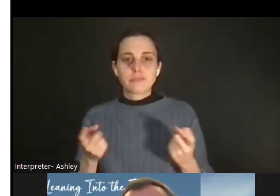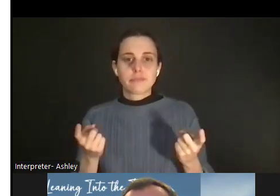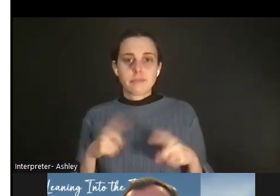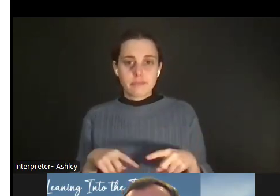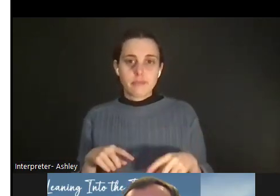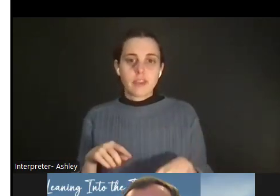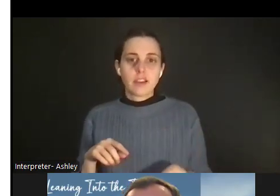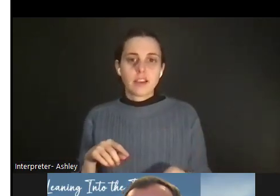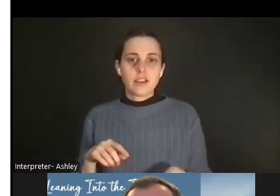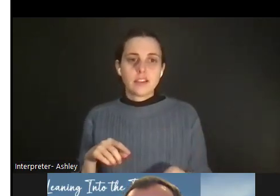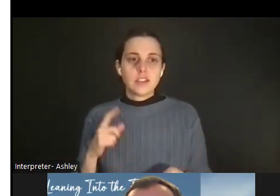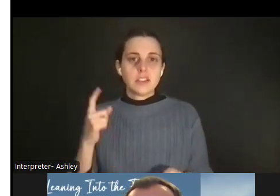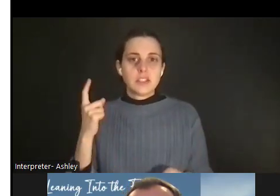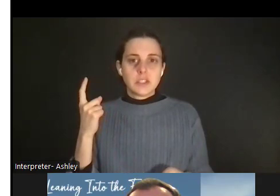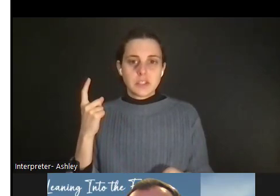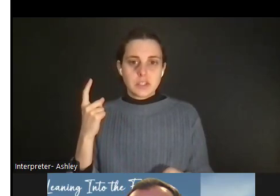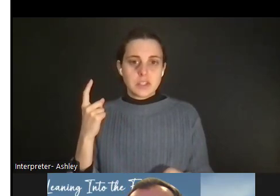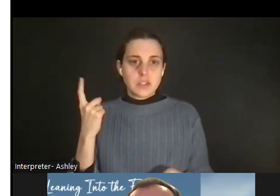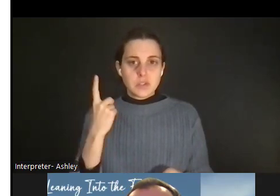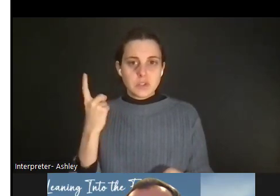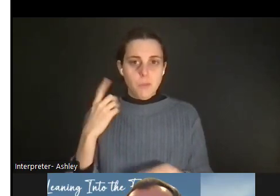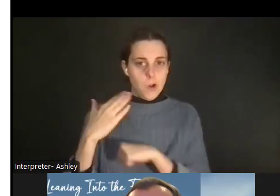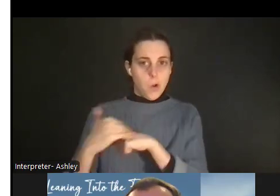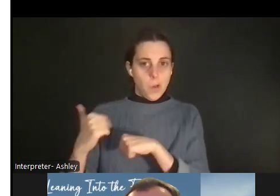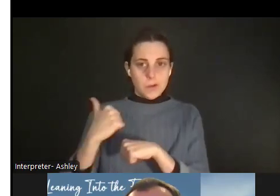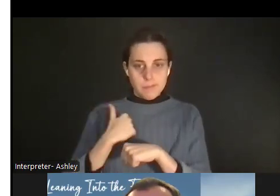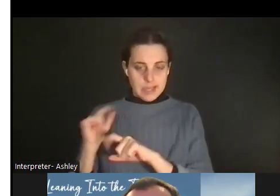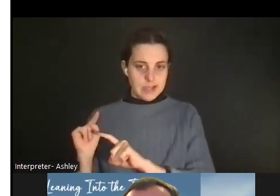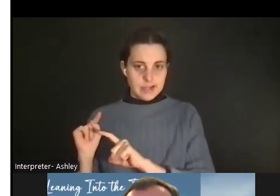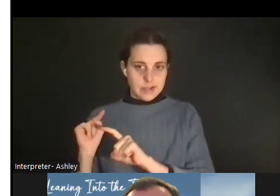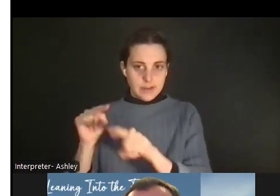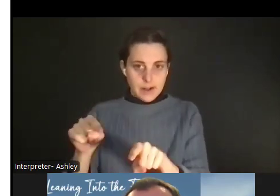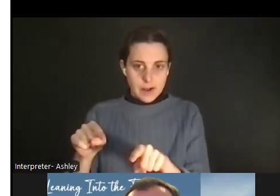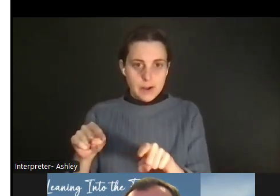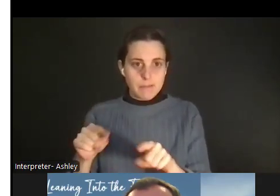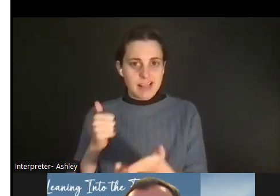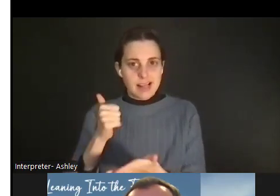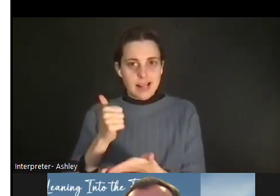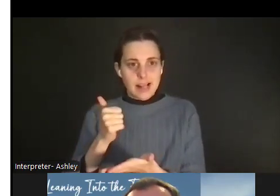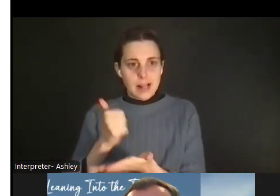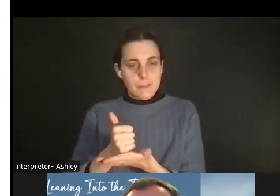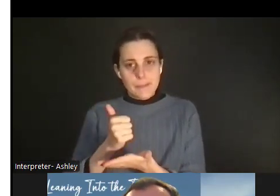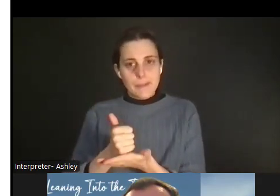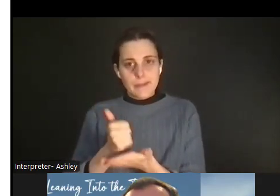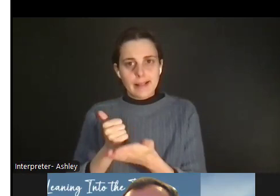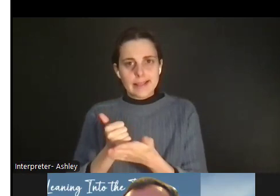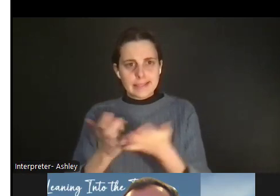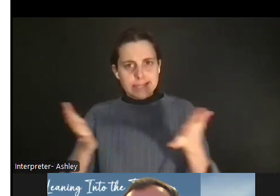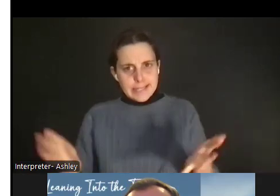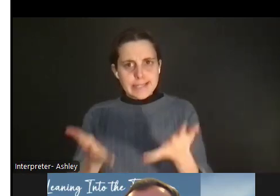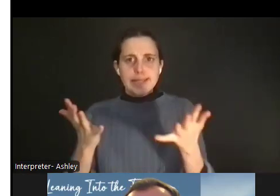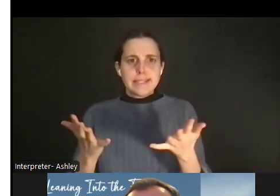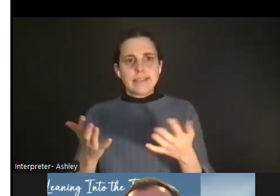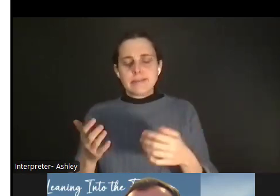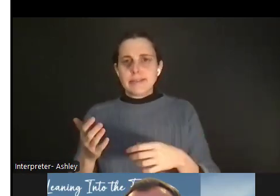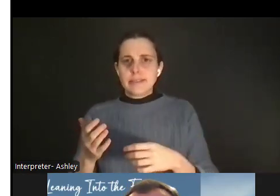and I was asked to come and see if I could help re-energize the program after everybody went home. And so I had a chance to